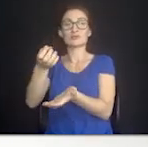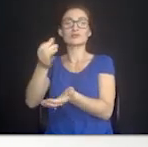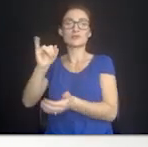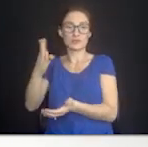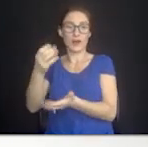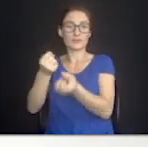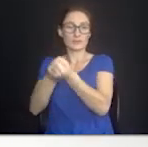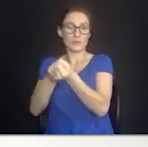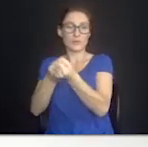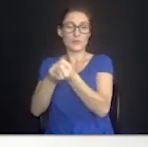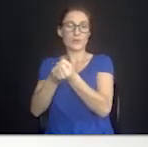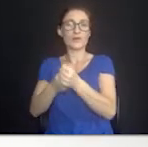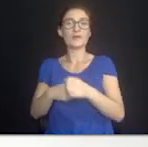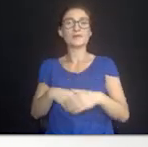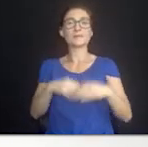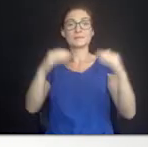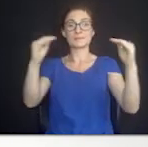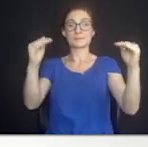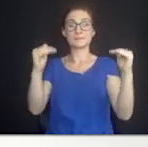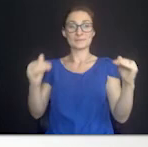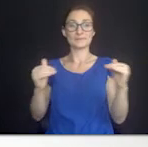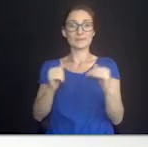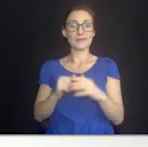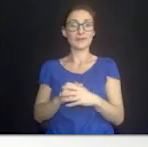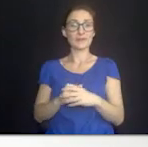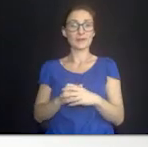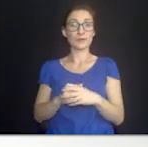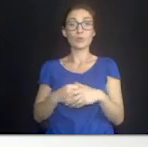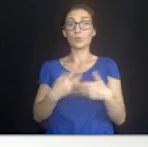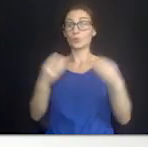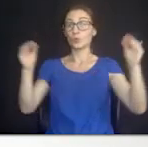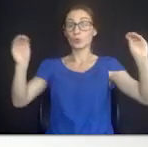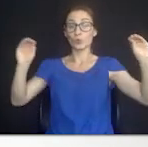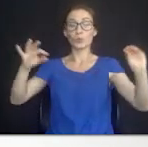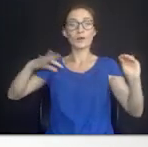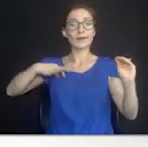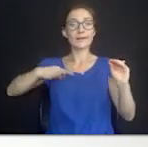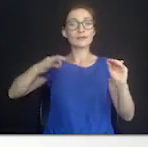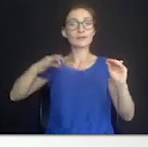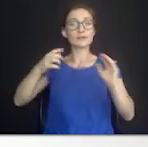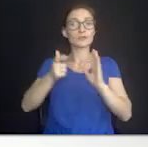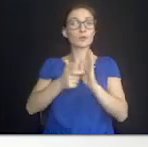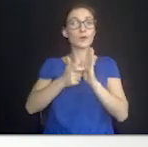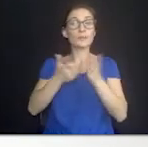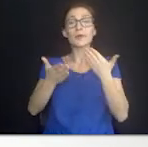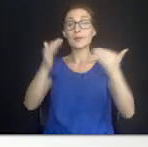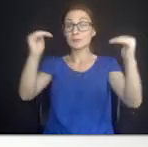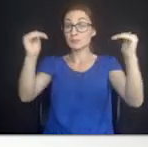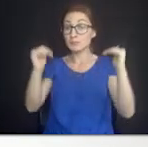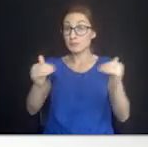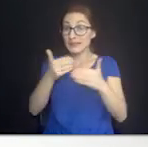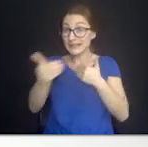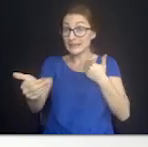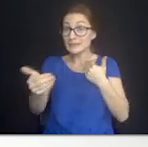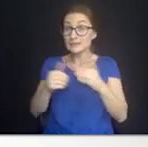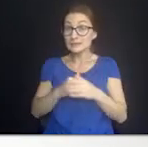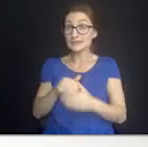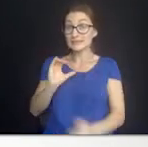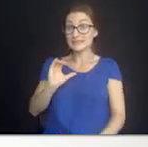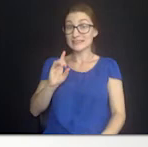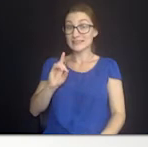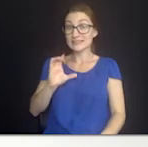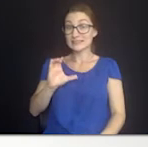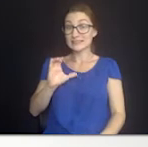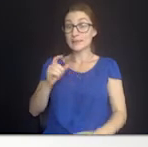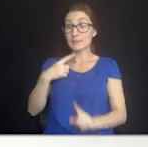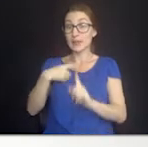the selection criteria I chose. And then there's, well, this one, you don't have any eligibility requirements. Maybe the next one.